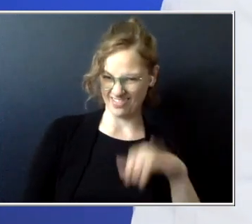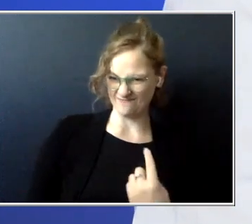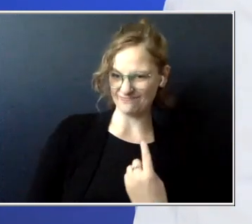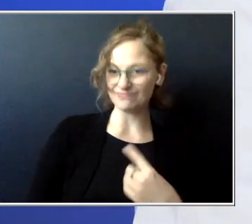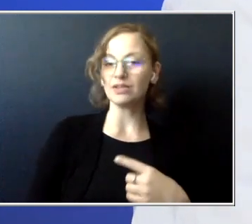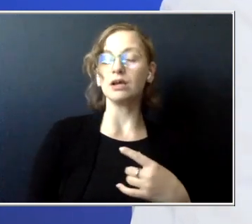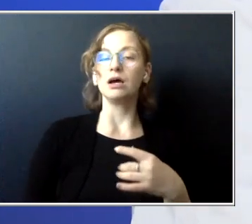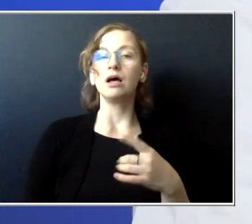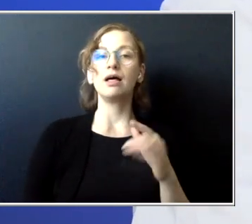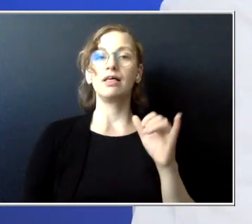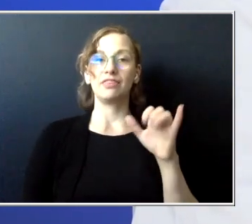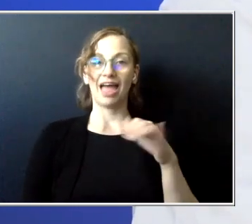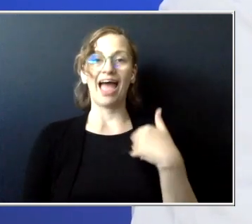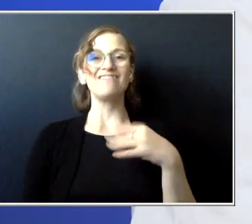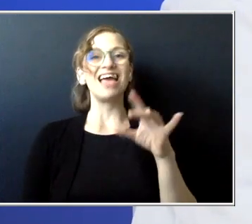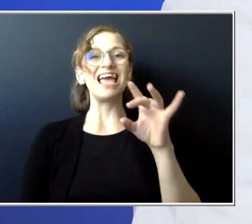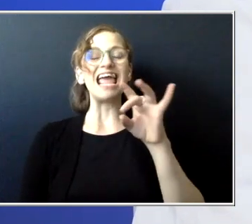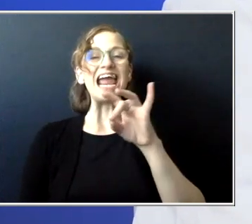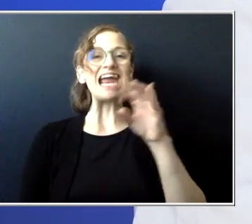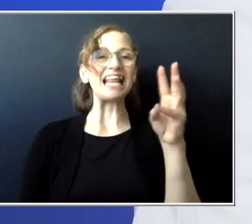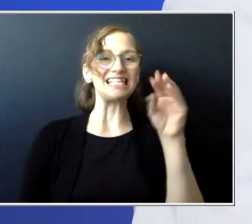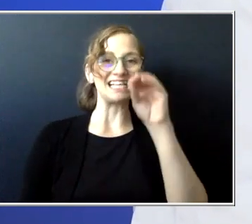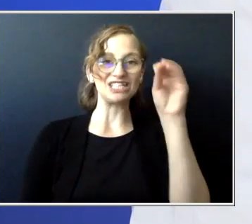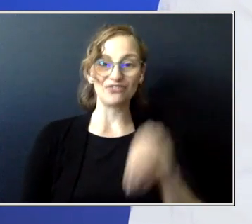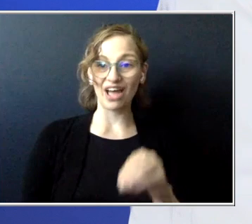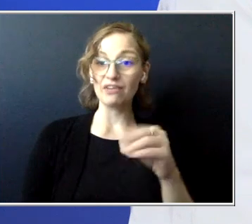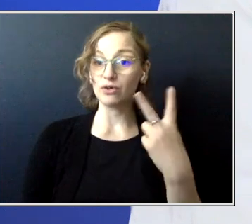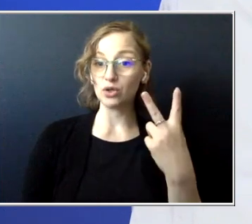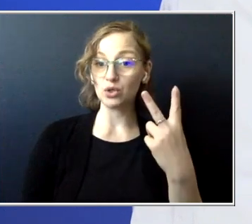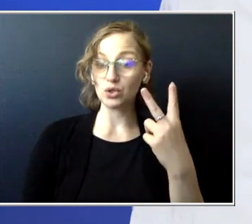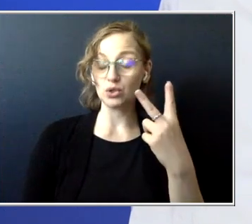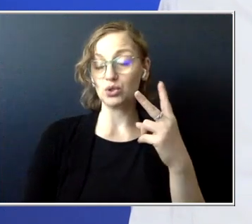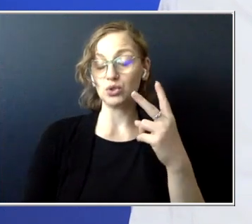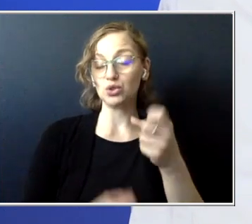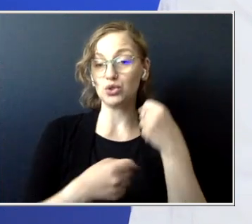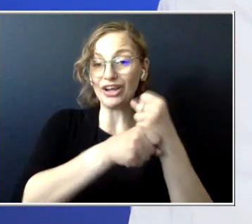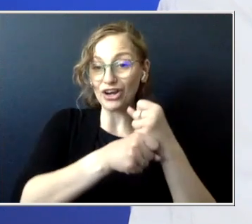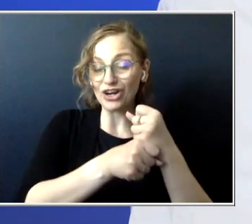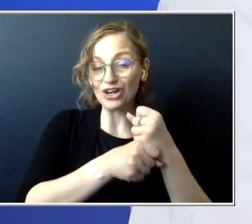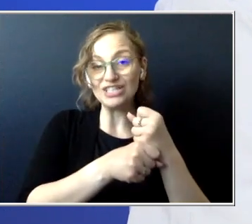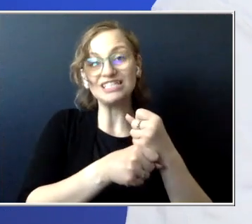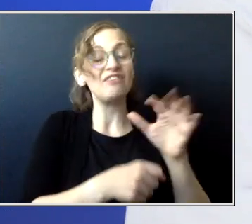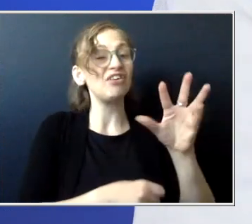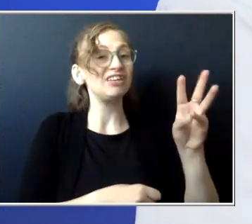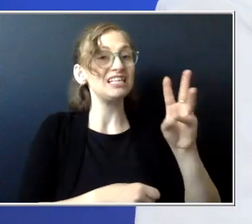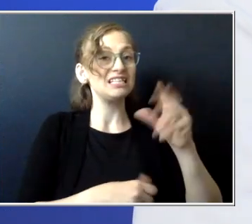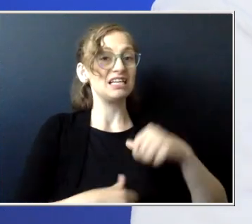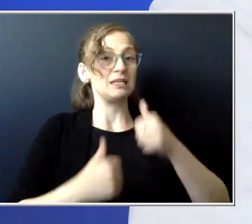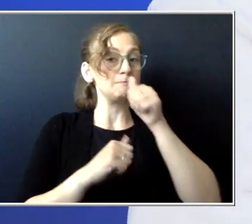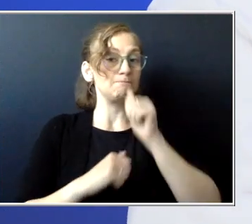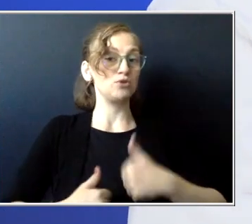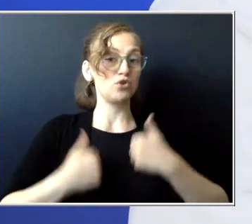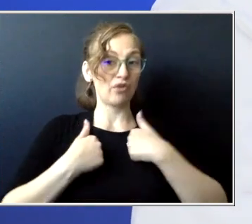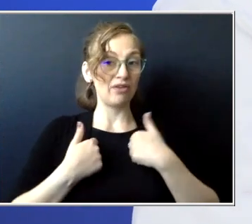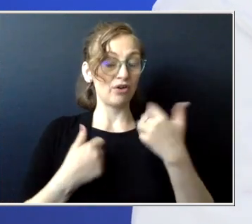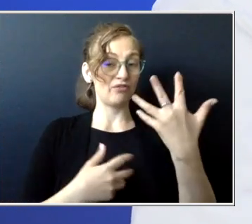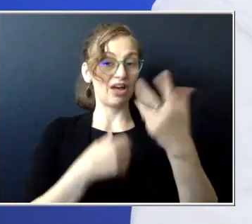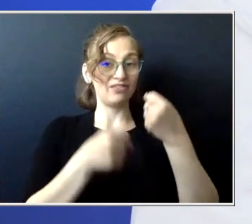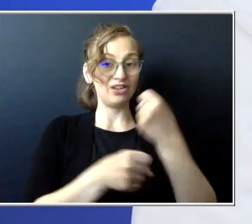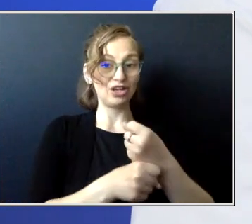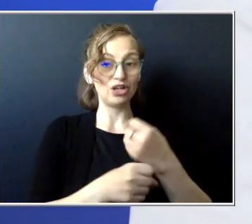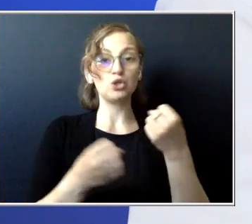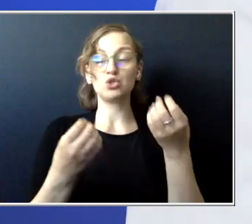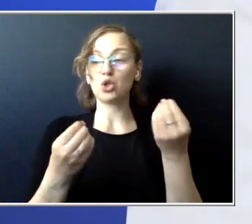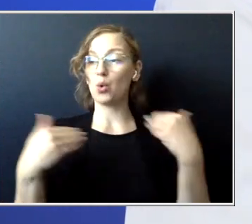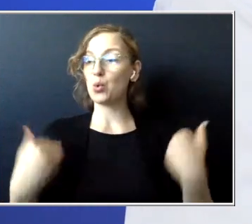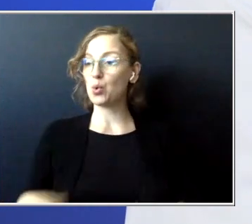and almost 60% survival at 5 years. So if you think about it in the context of two things stick out to me about how far we've